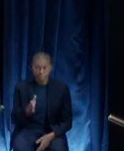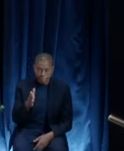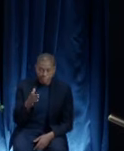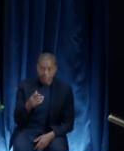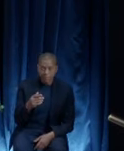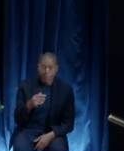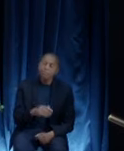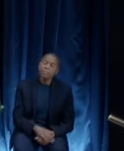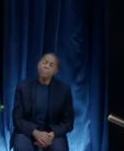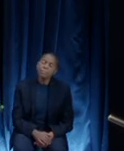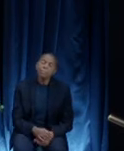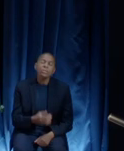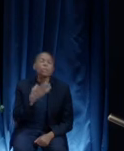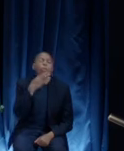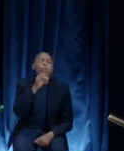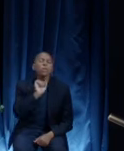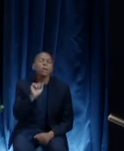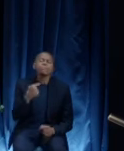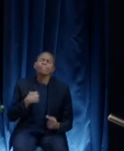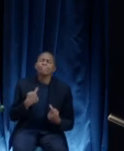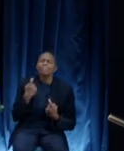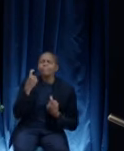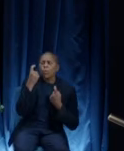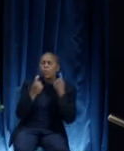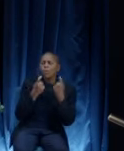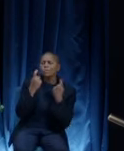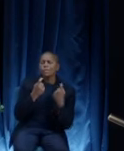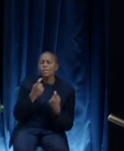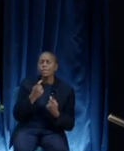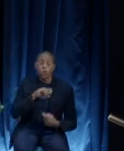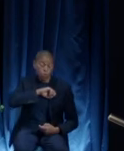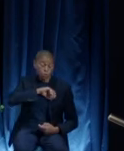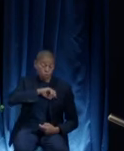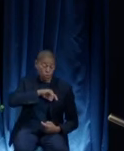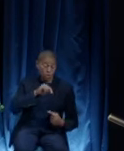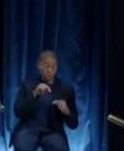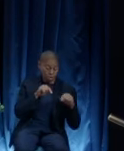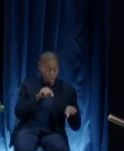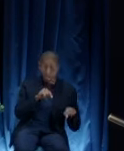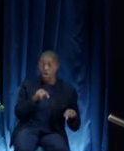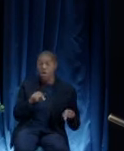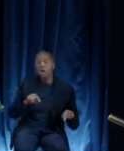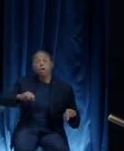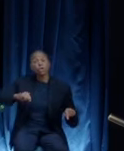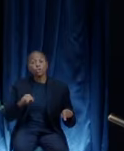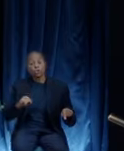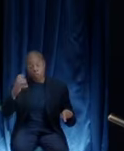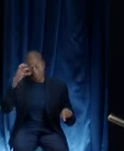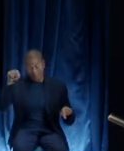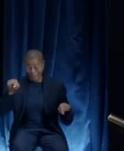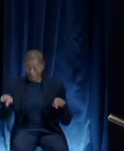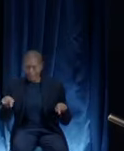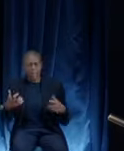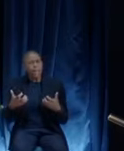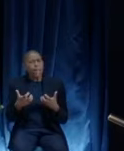wondering, over the time between Tudor and Stuarts and even beyond, how did the court change in its power, its position?